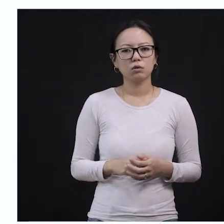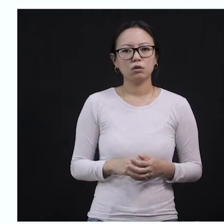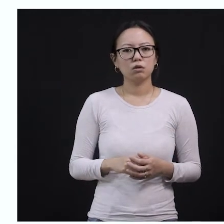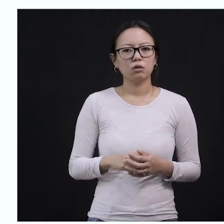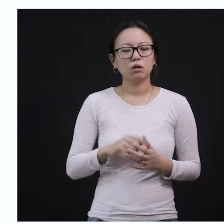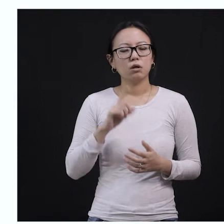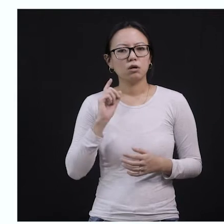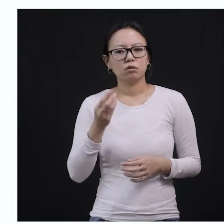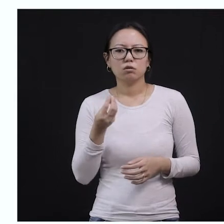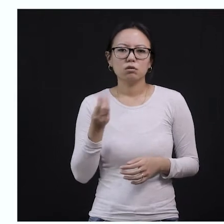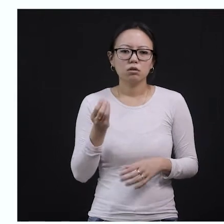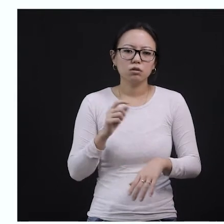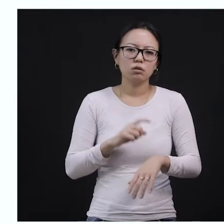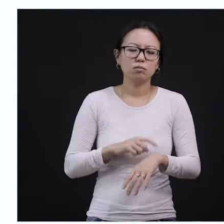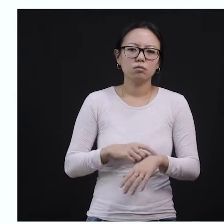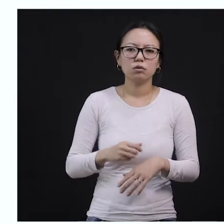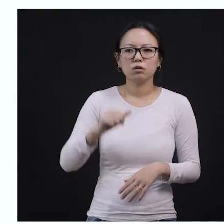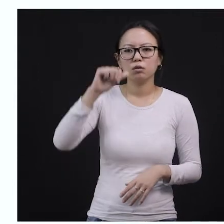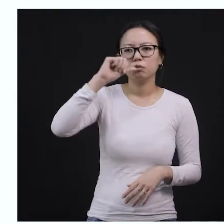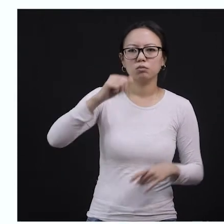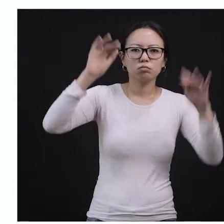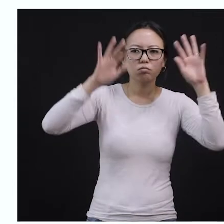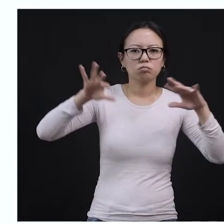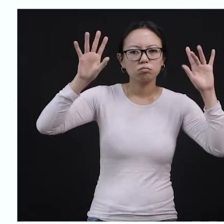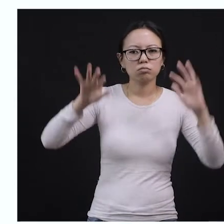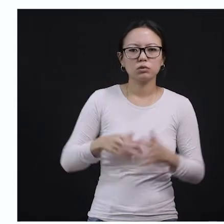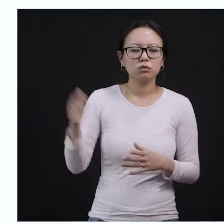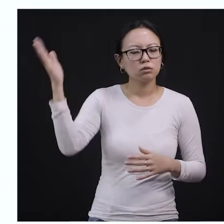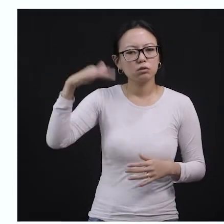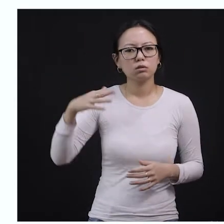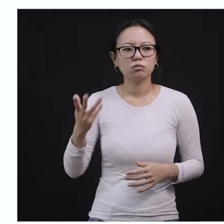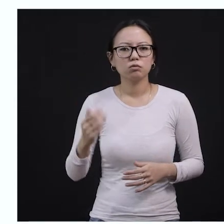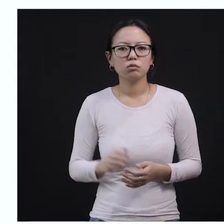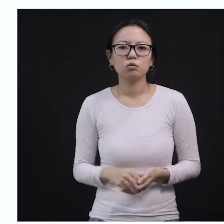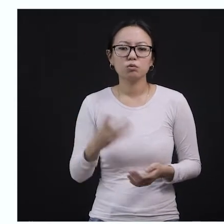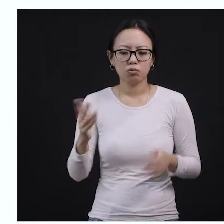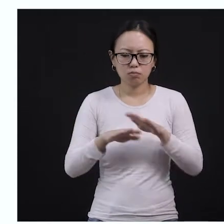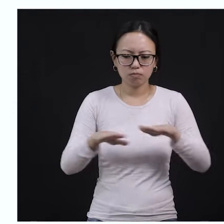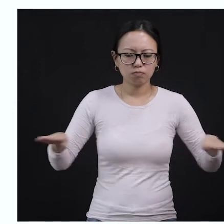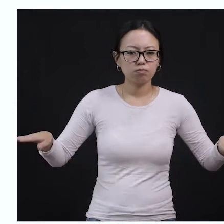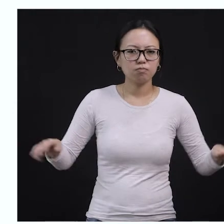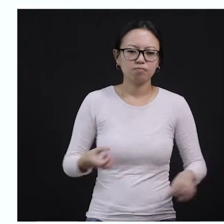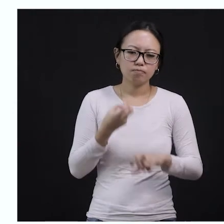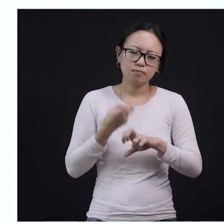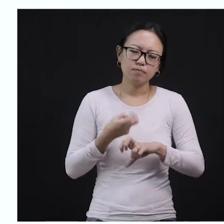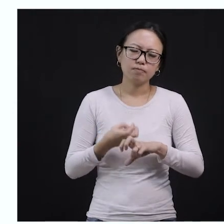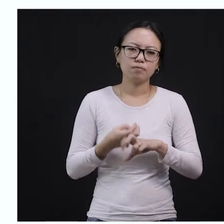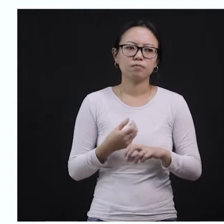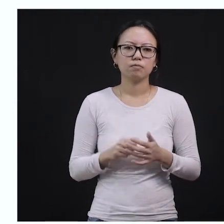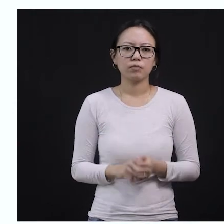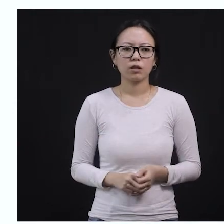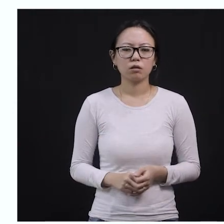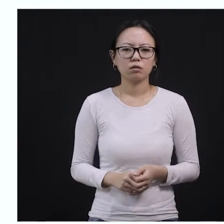the rain doesn't come for weeks and even months, all right? So that time, the soil becomes very